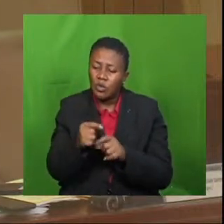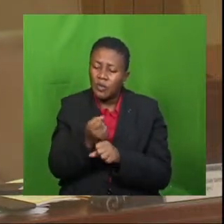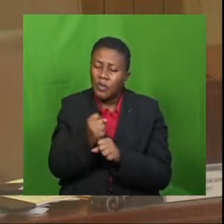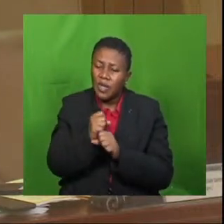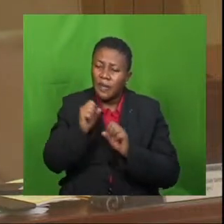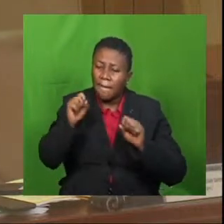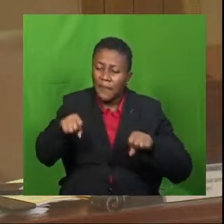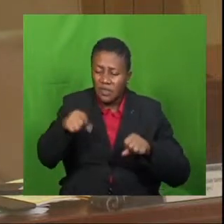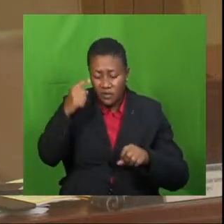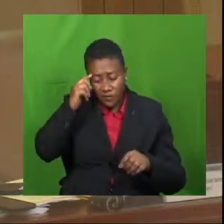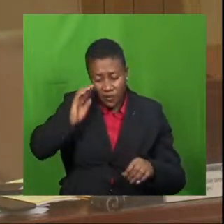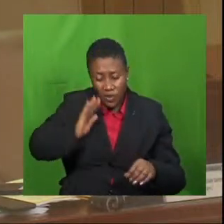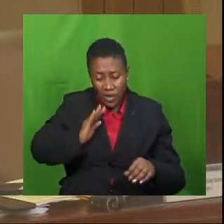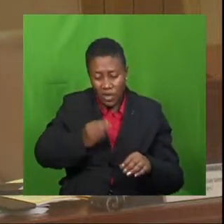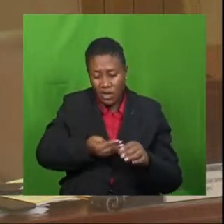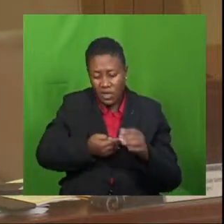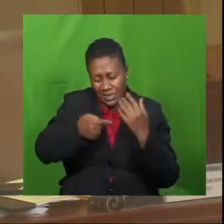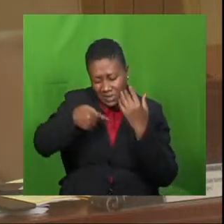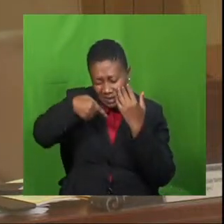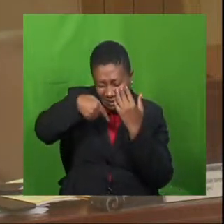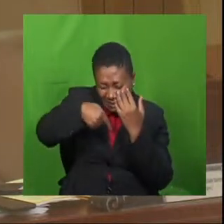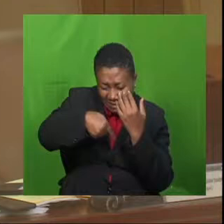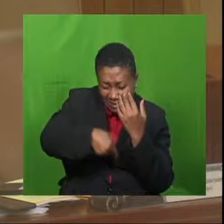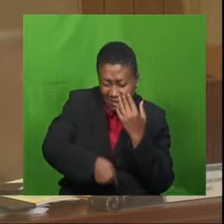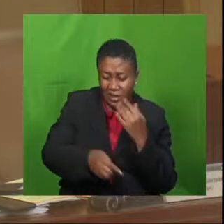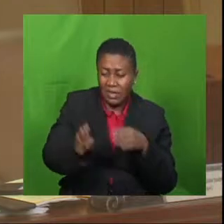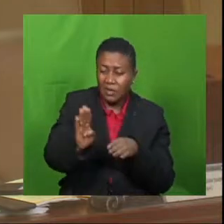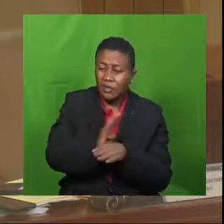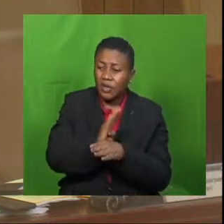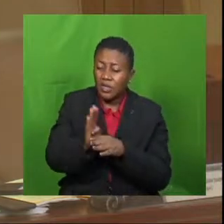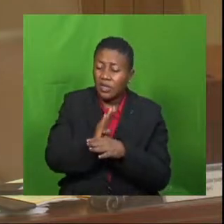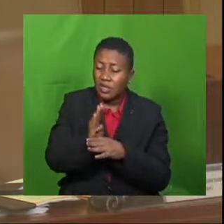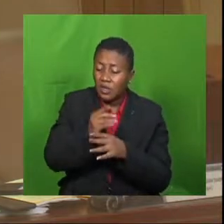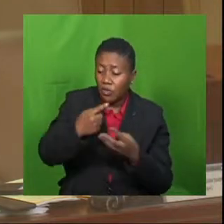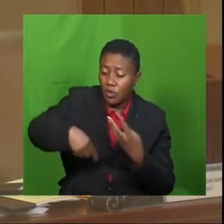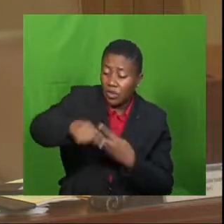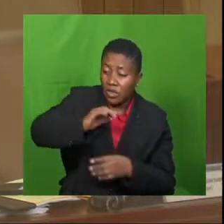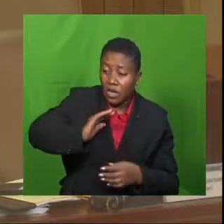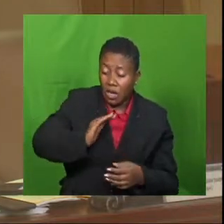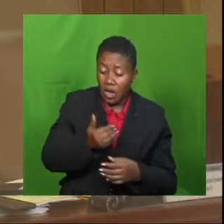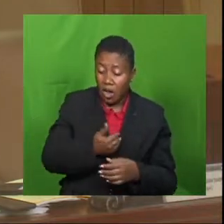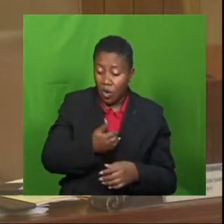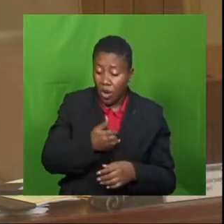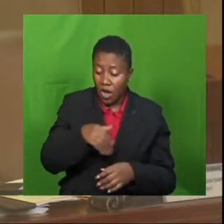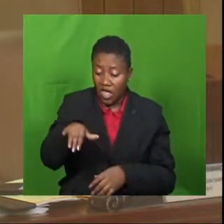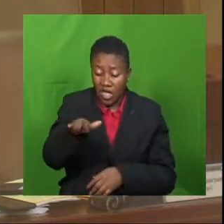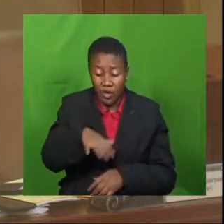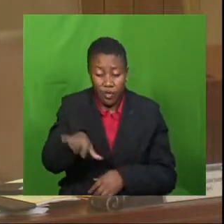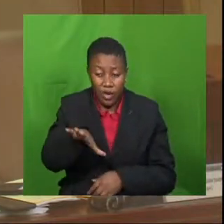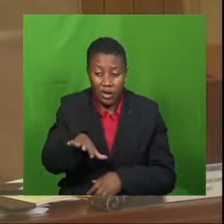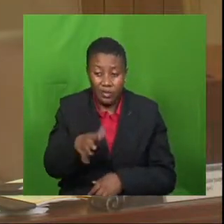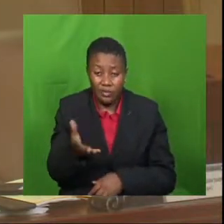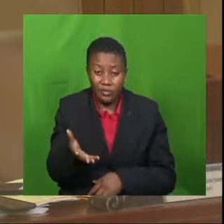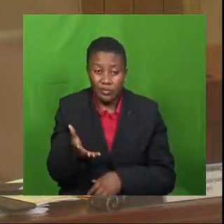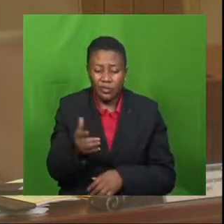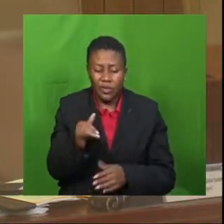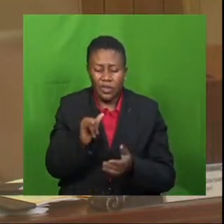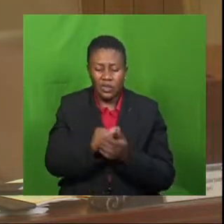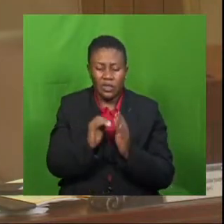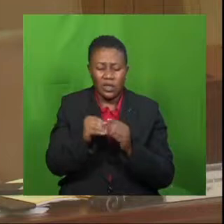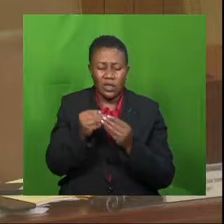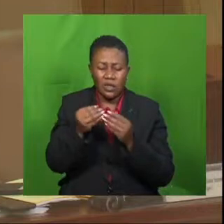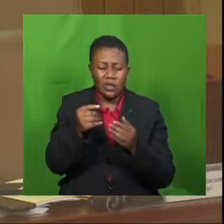deepen trade integration within our continent, and it will link about 1.3